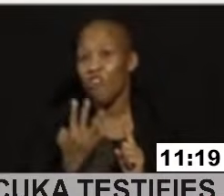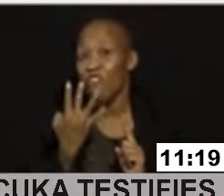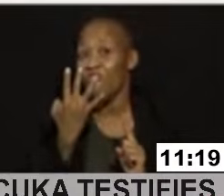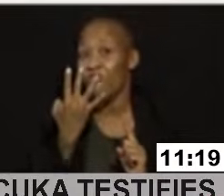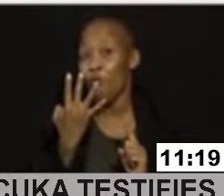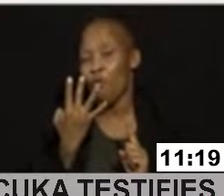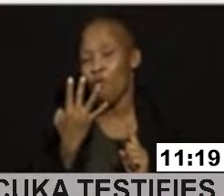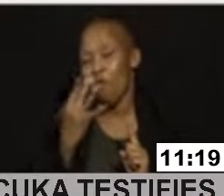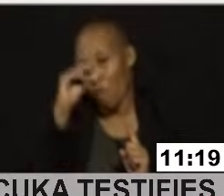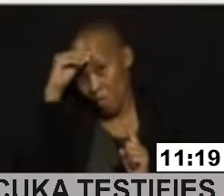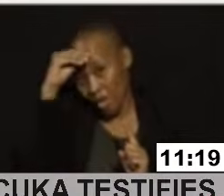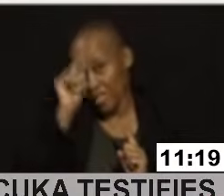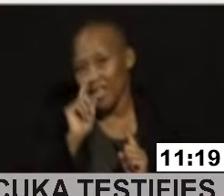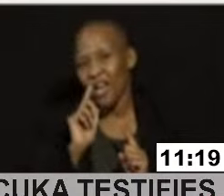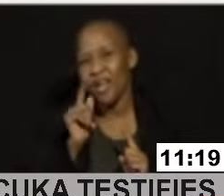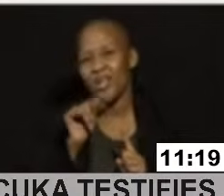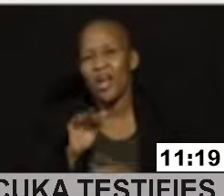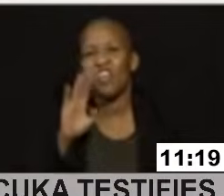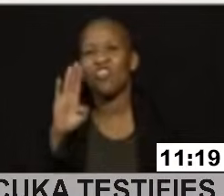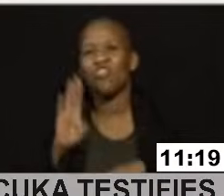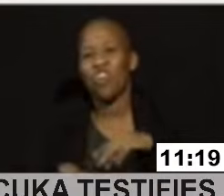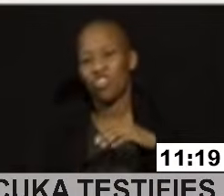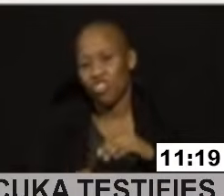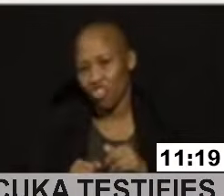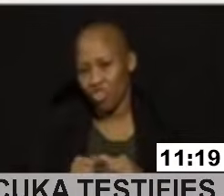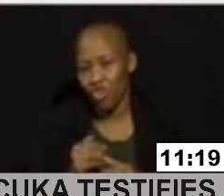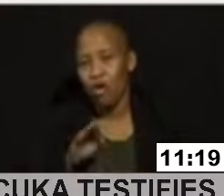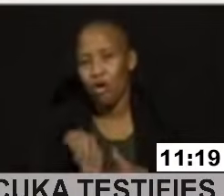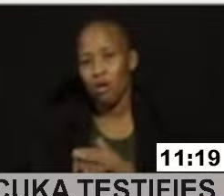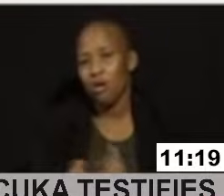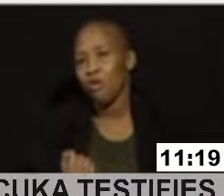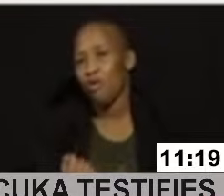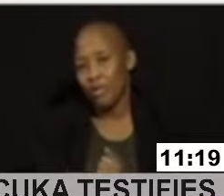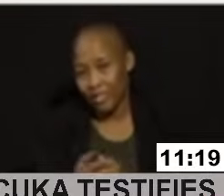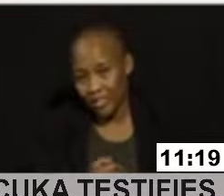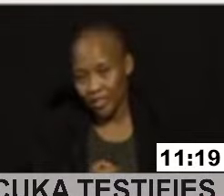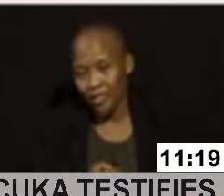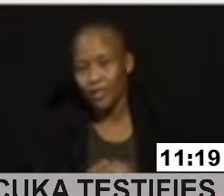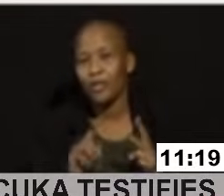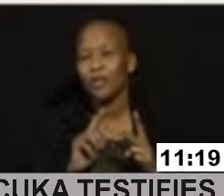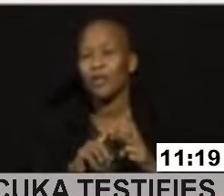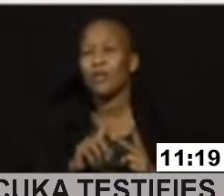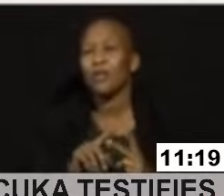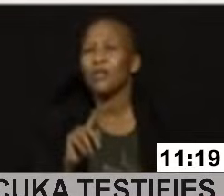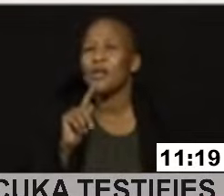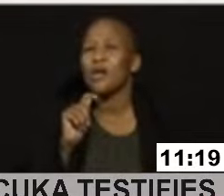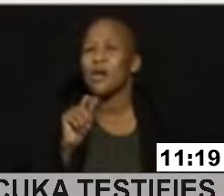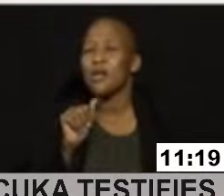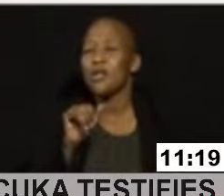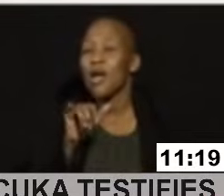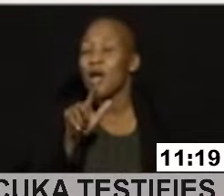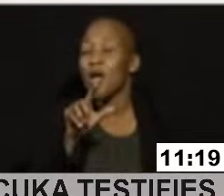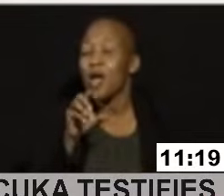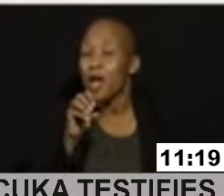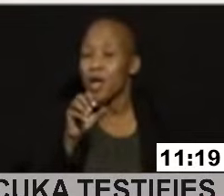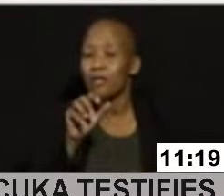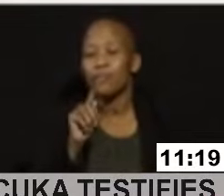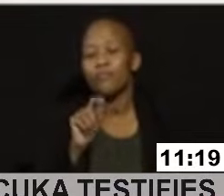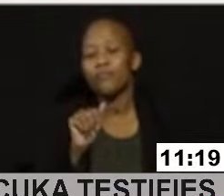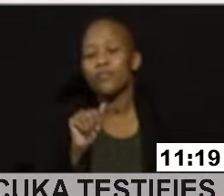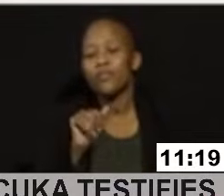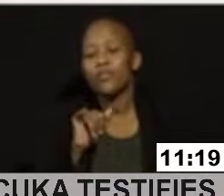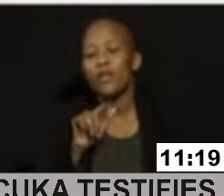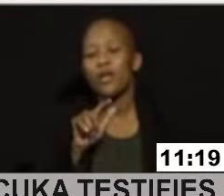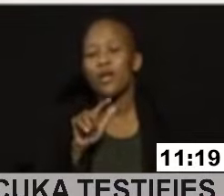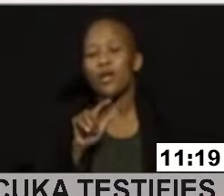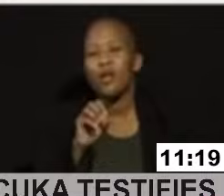charged. And one of those was a guy called Andy Taylor. And this was the guy